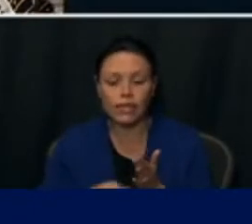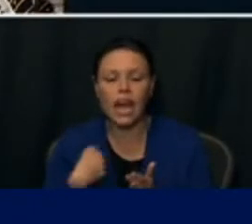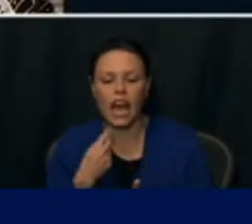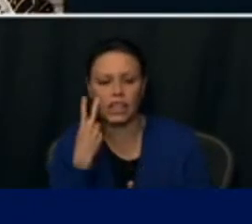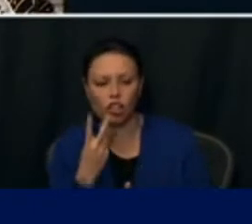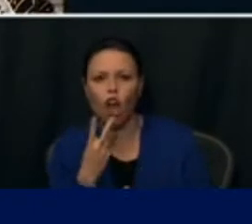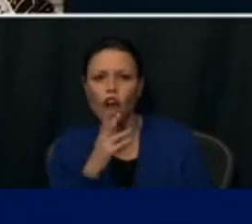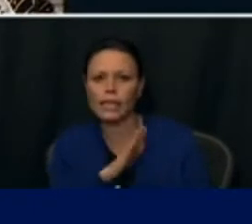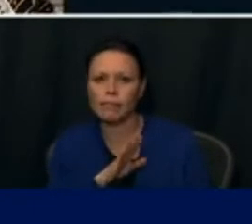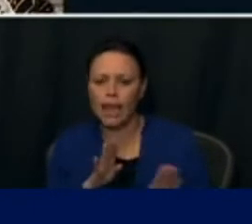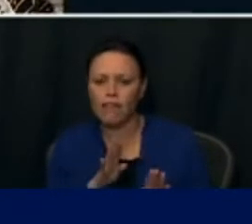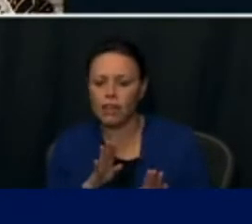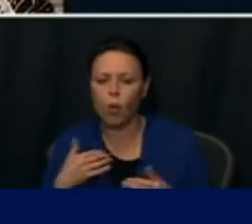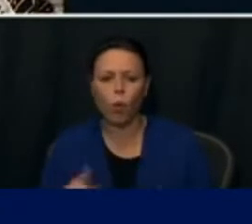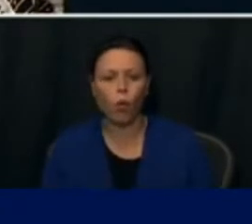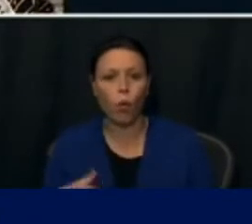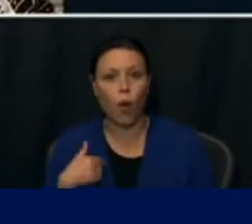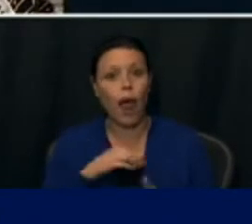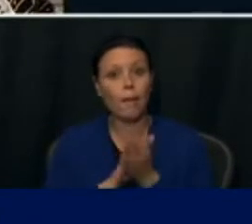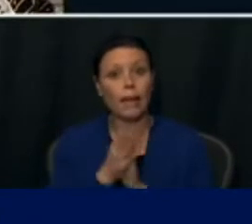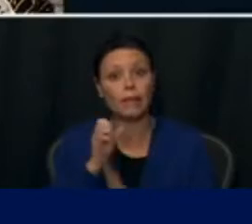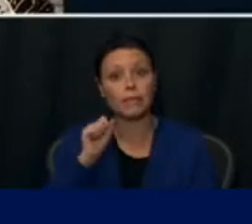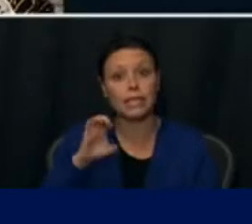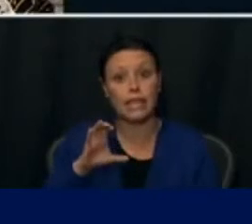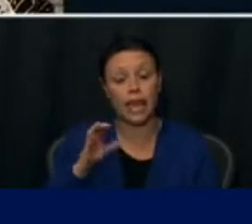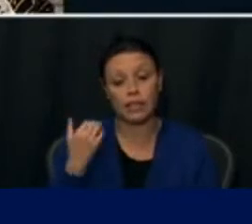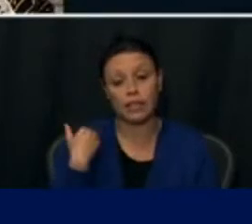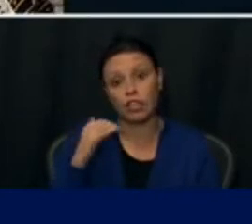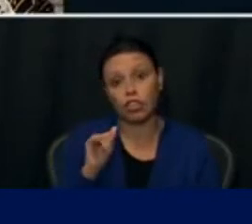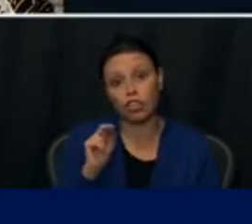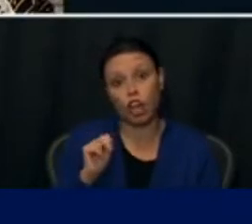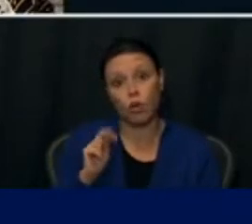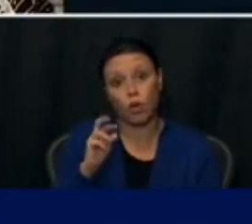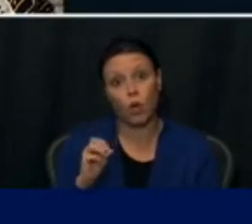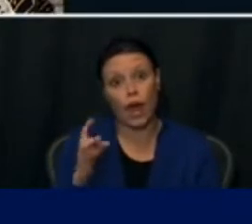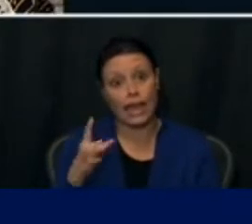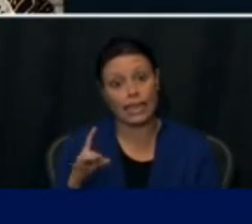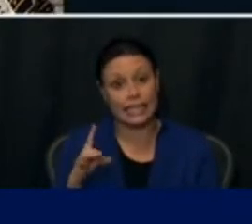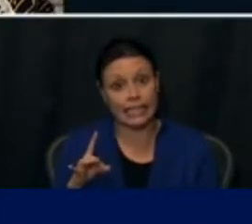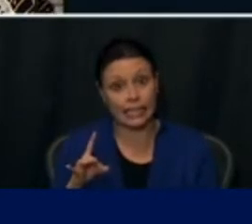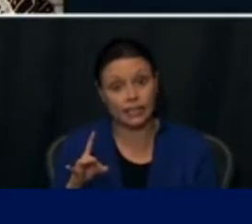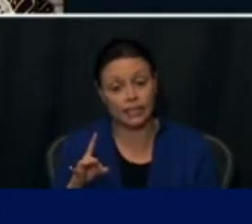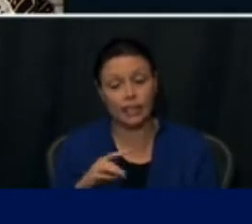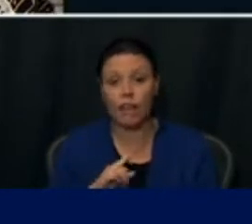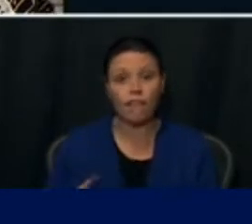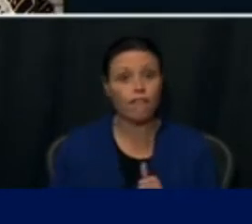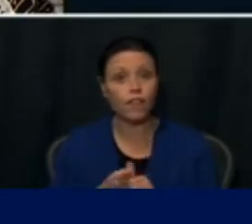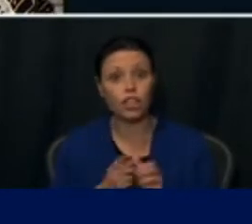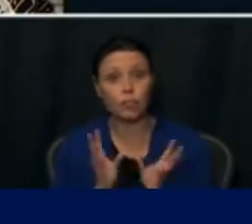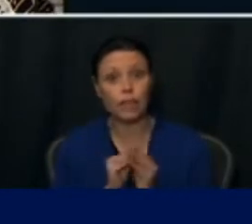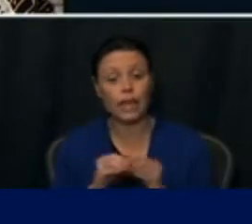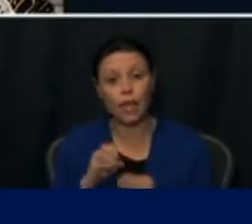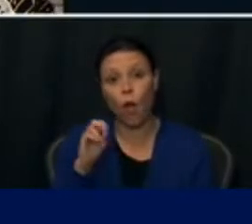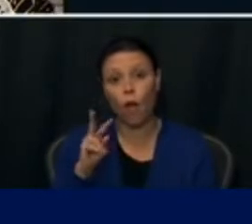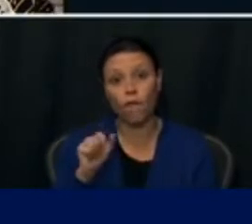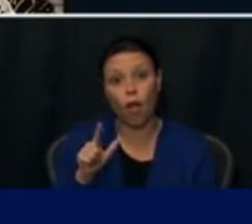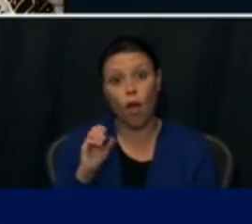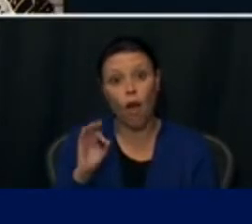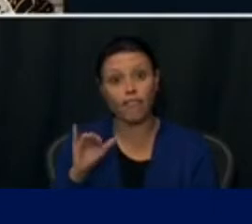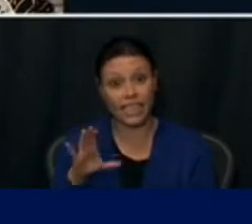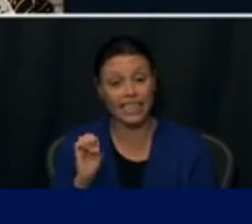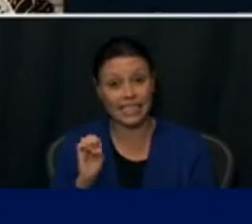seen that firsthand when I became secretary in January 2018 the very first meeting we had in the Oval